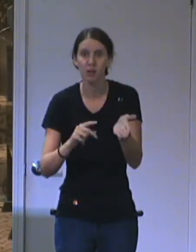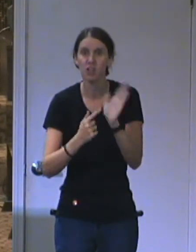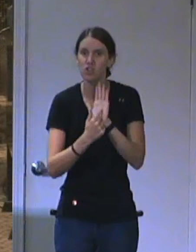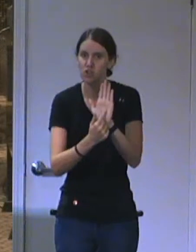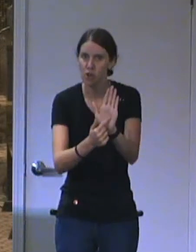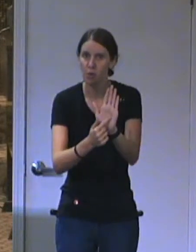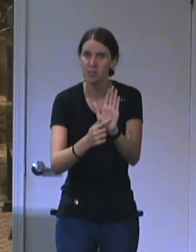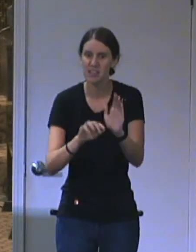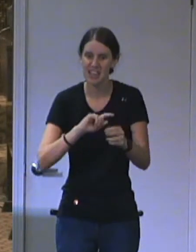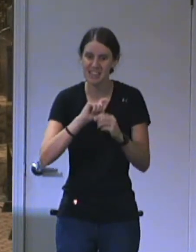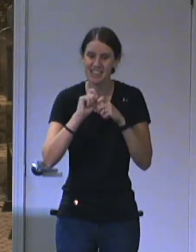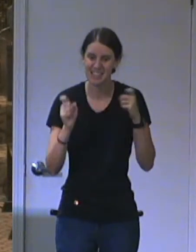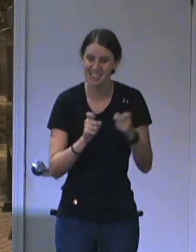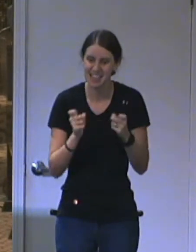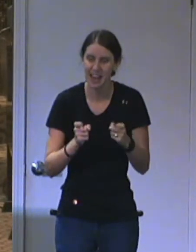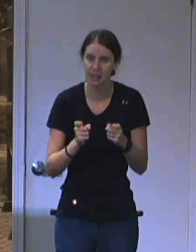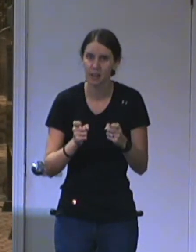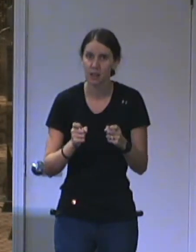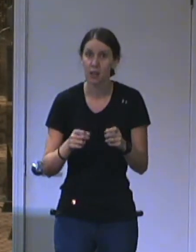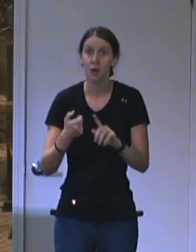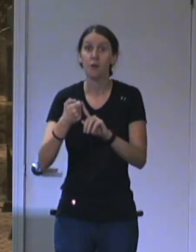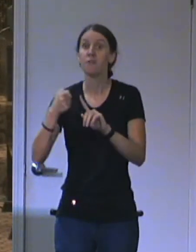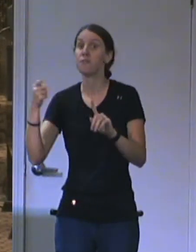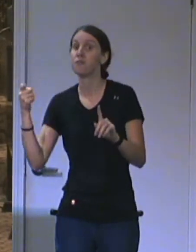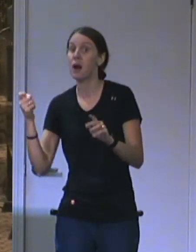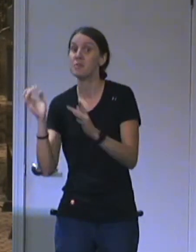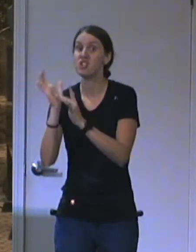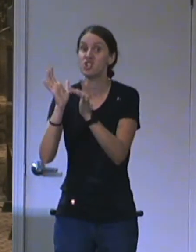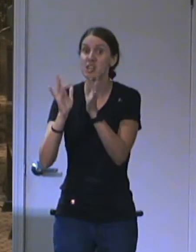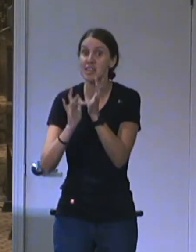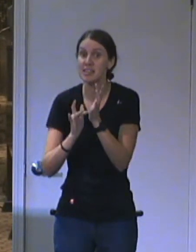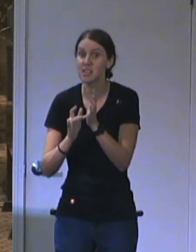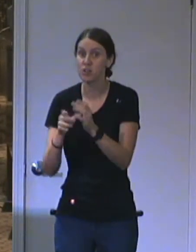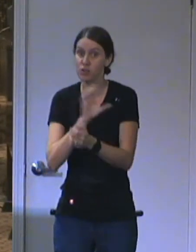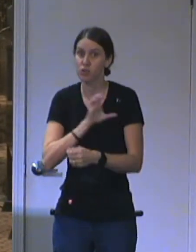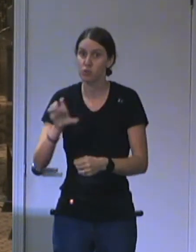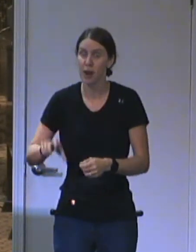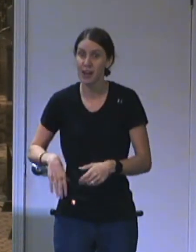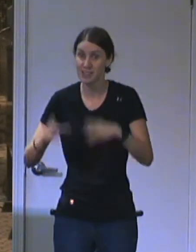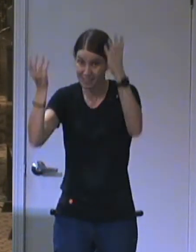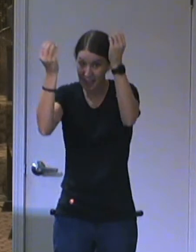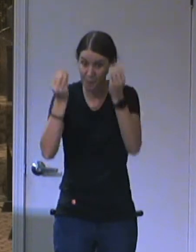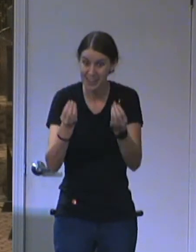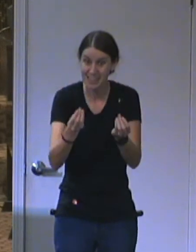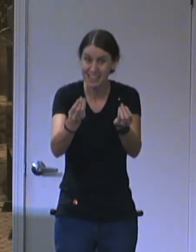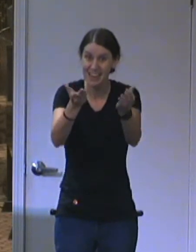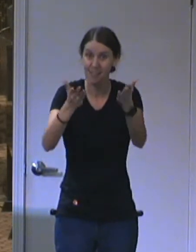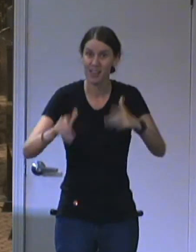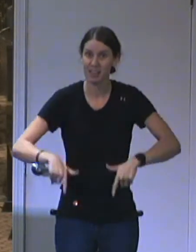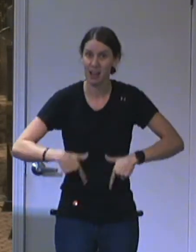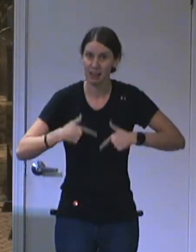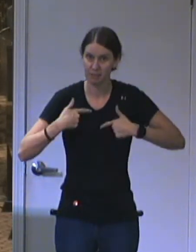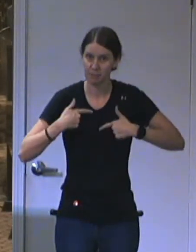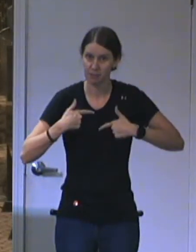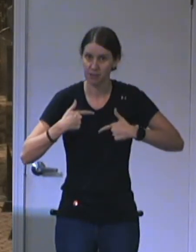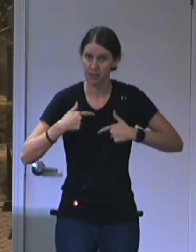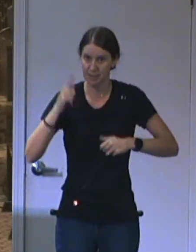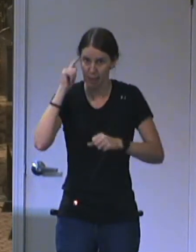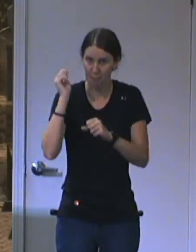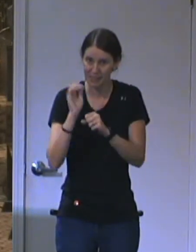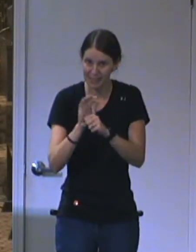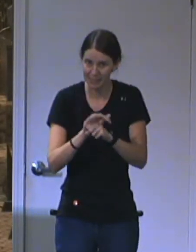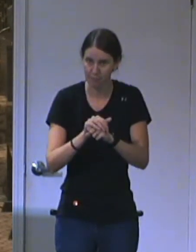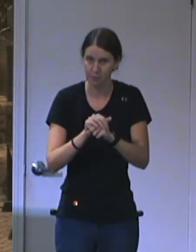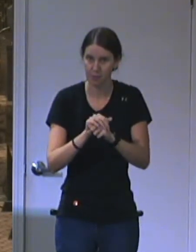promise by faith of Jesus Christ might be given to them that believe.